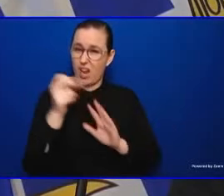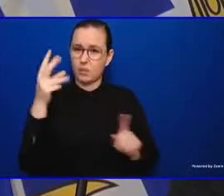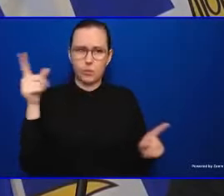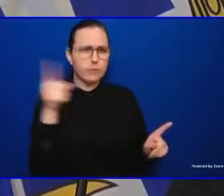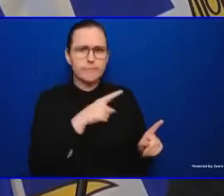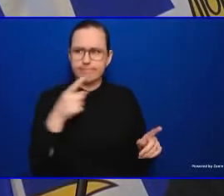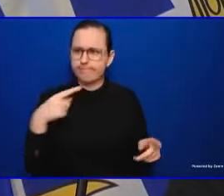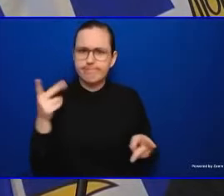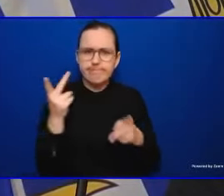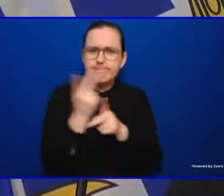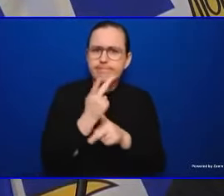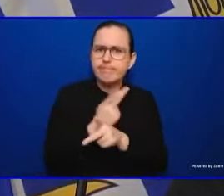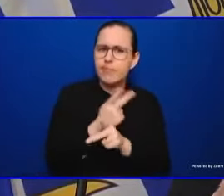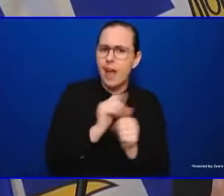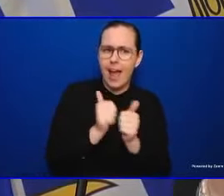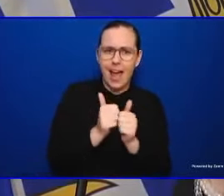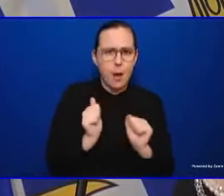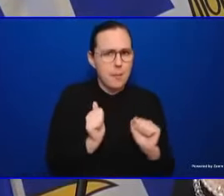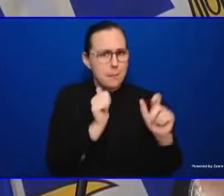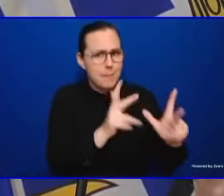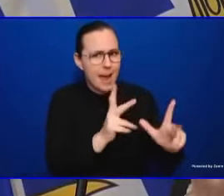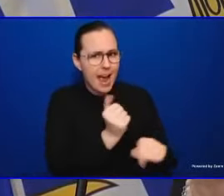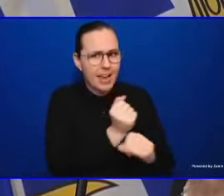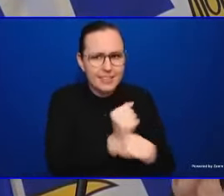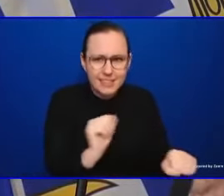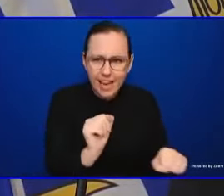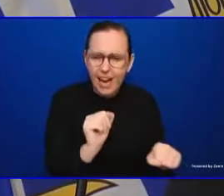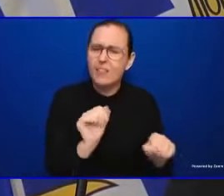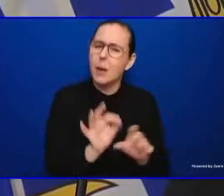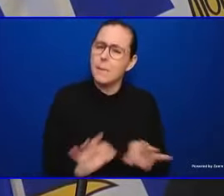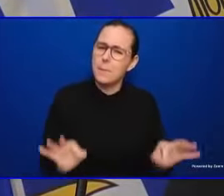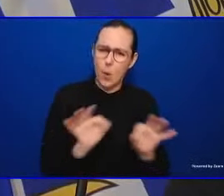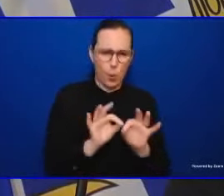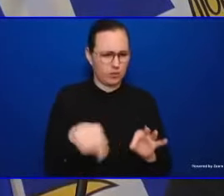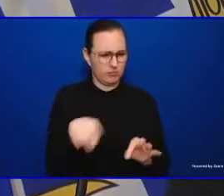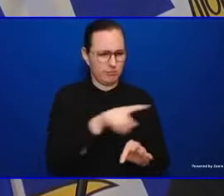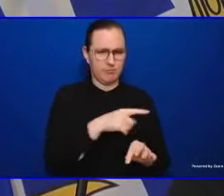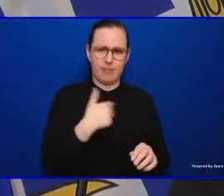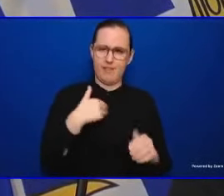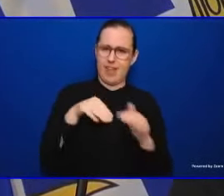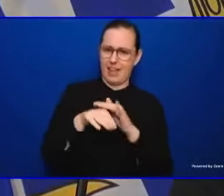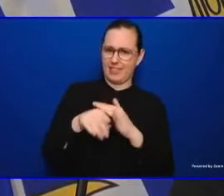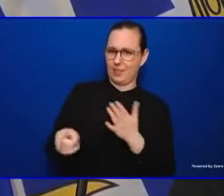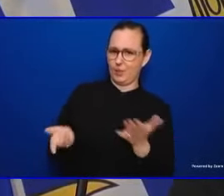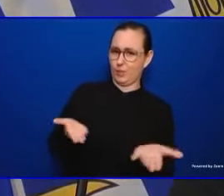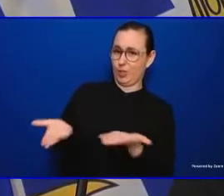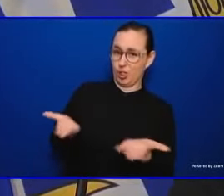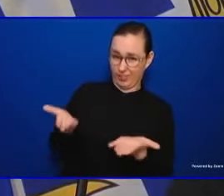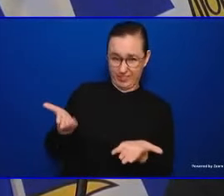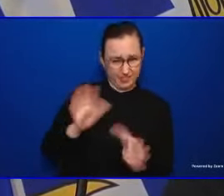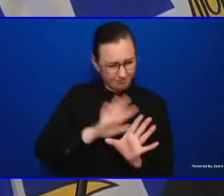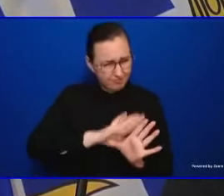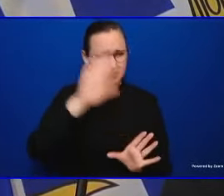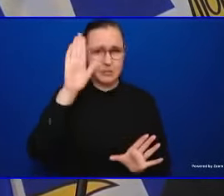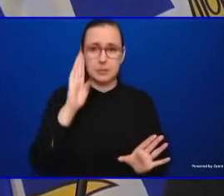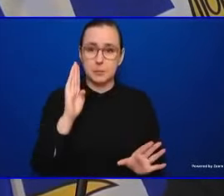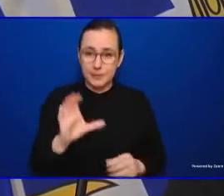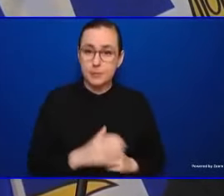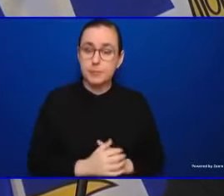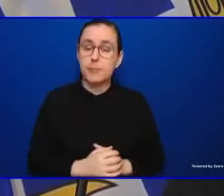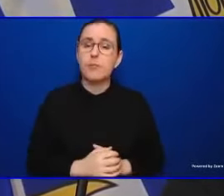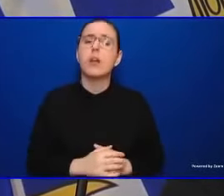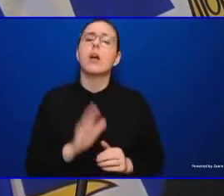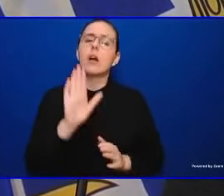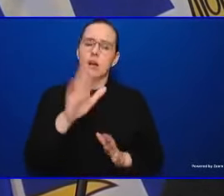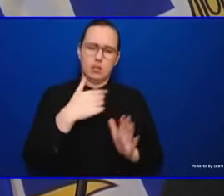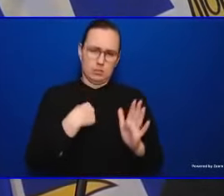BC. And I want to give my gratitude and thanks to all of the educators and school staff and parent